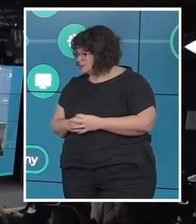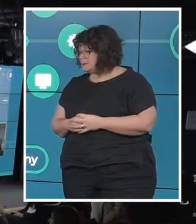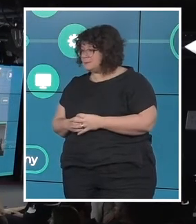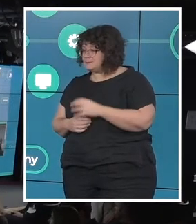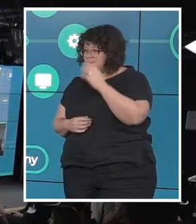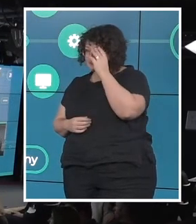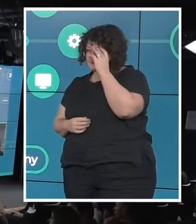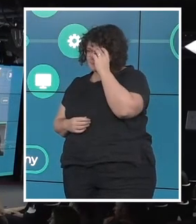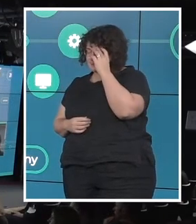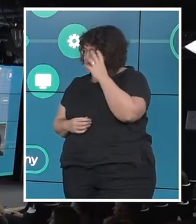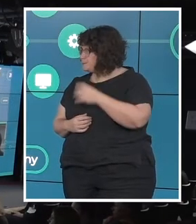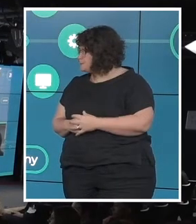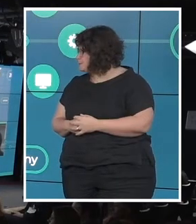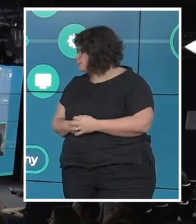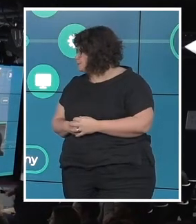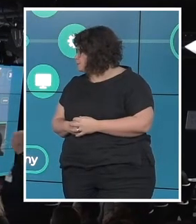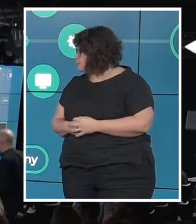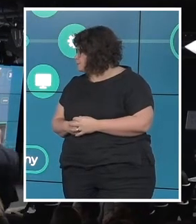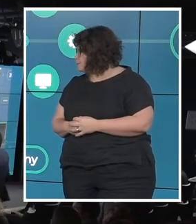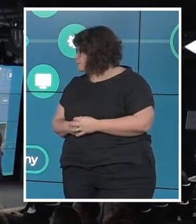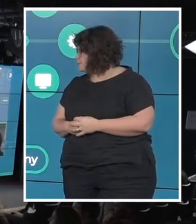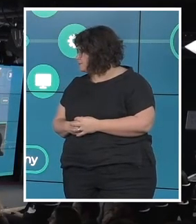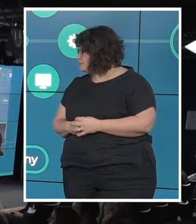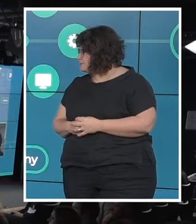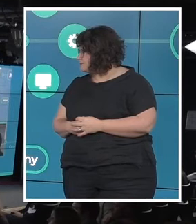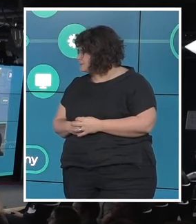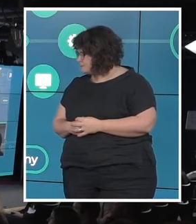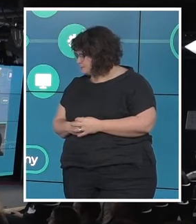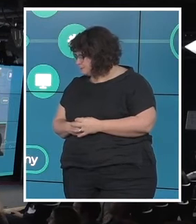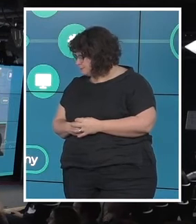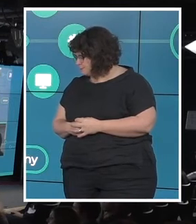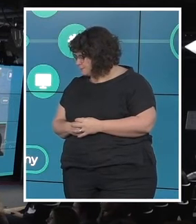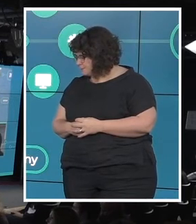Thank you. Hello. So I'm from the BBC as well. Hi.